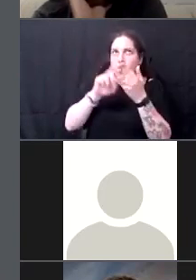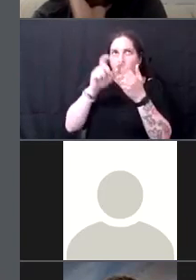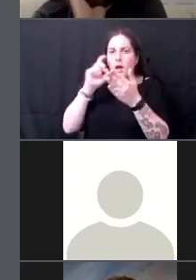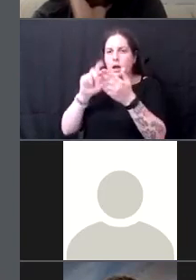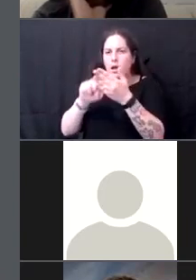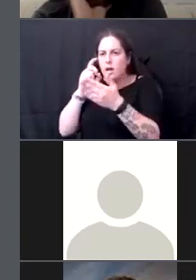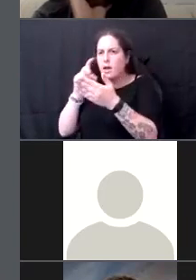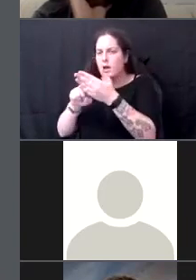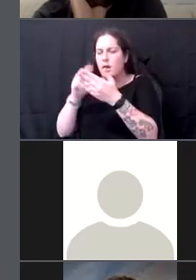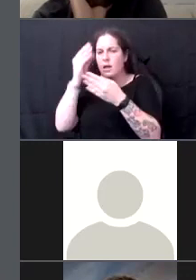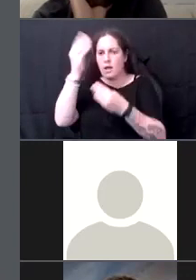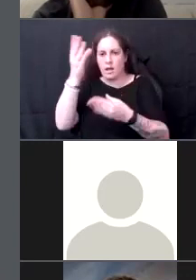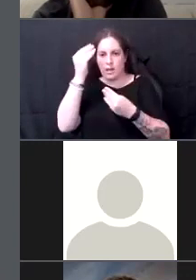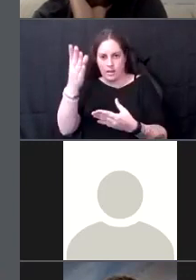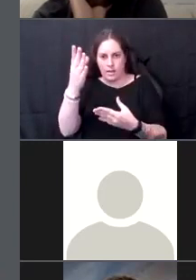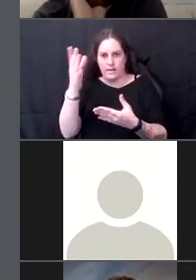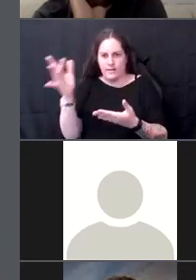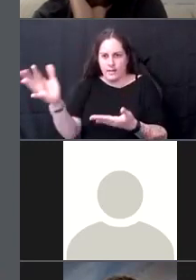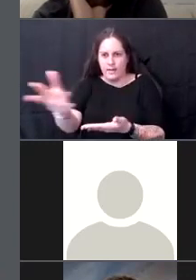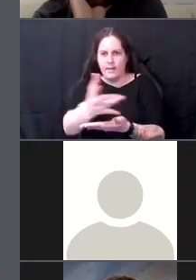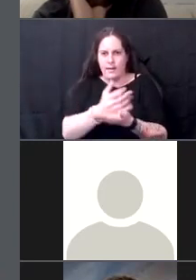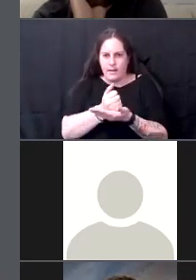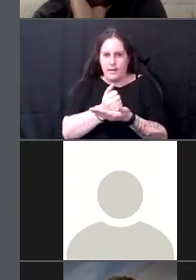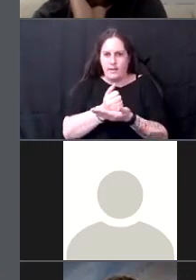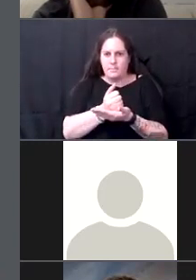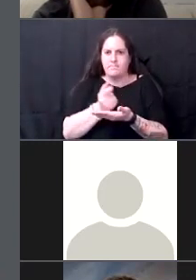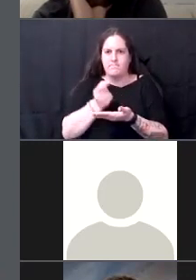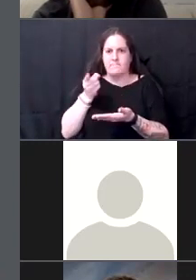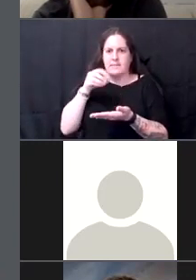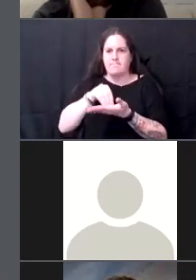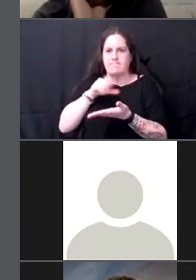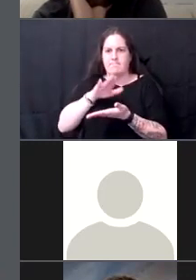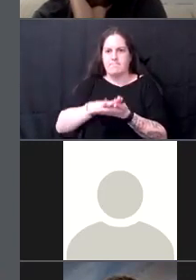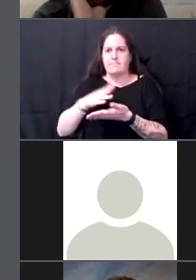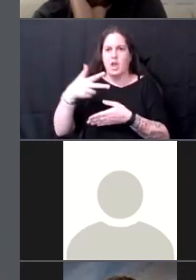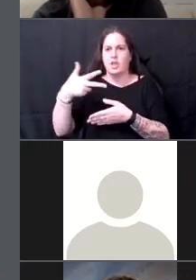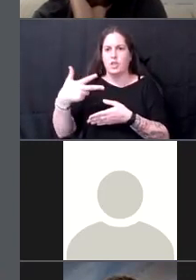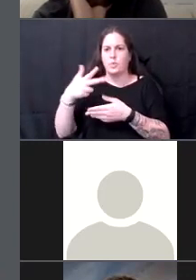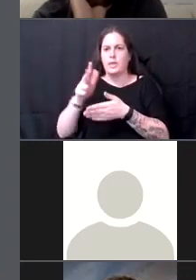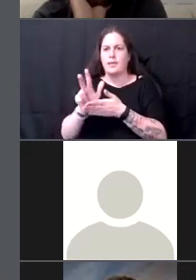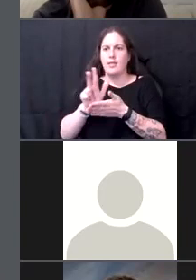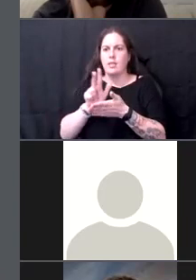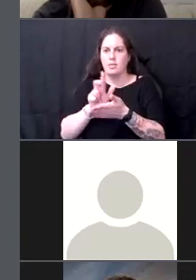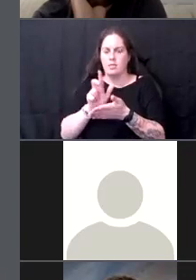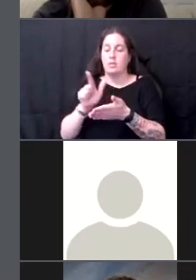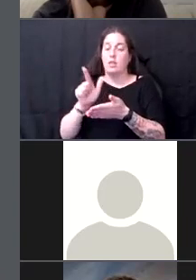data in the form of what we call Kepler's 3 laws of planetary motion.